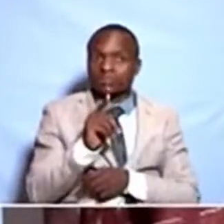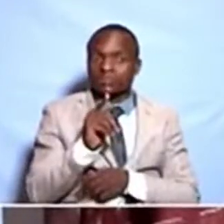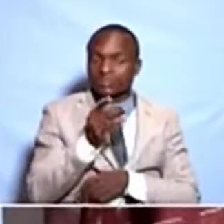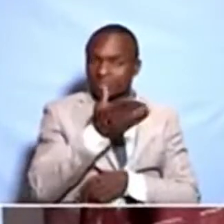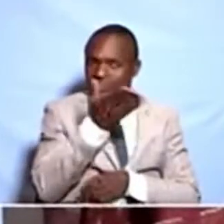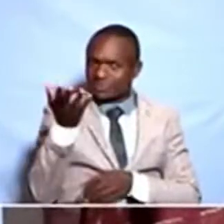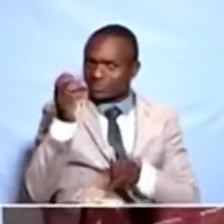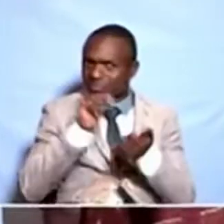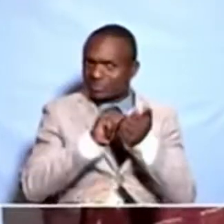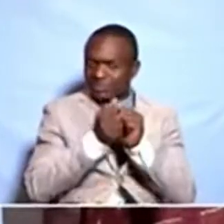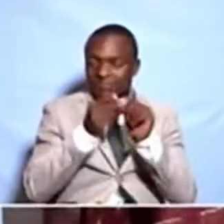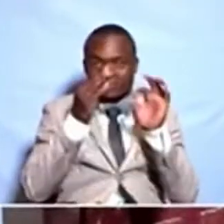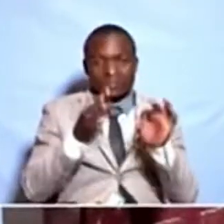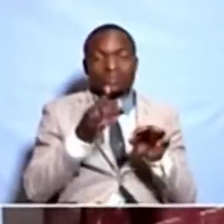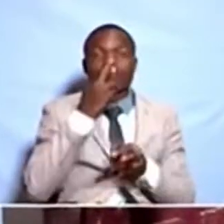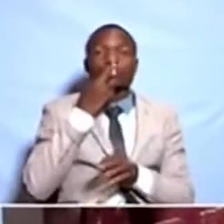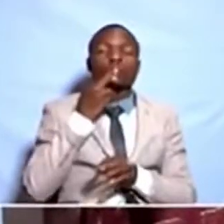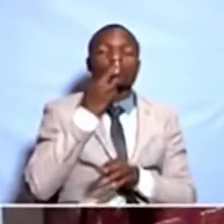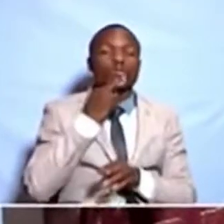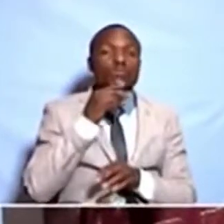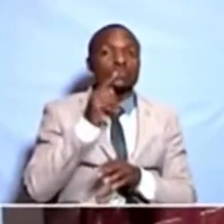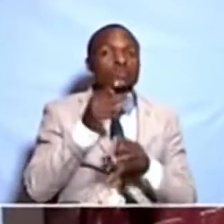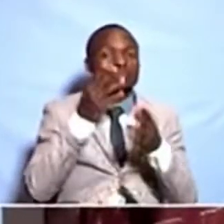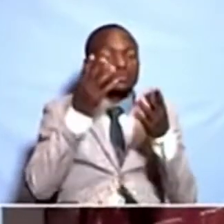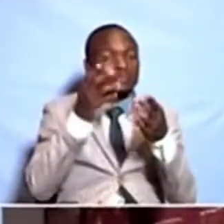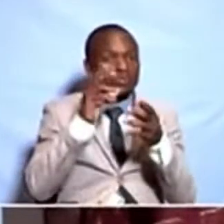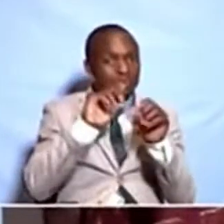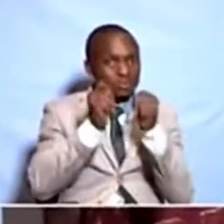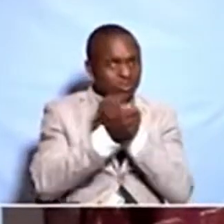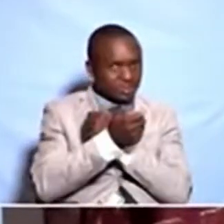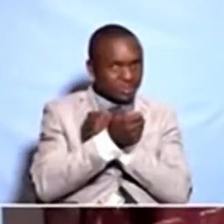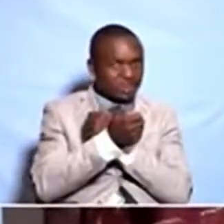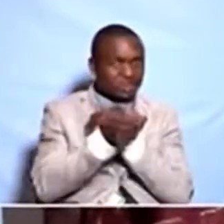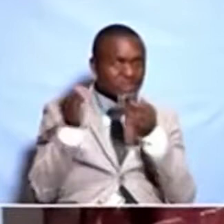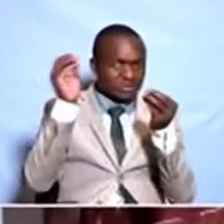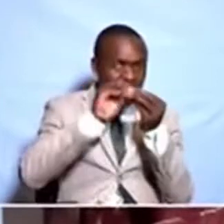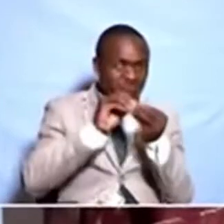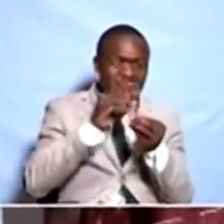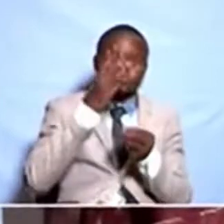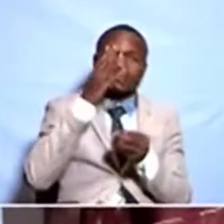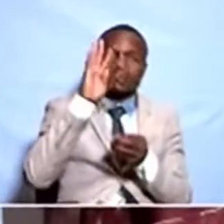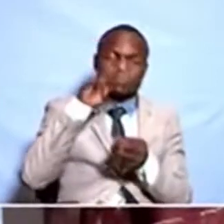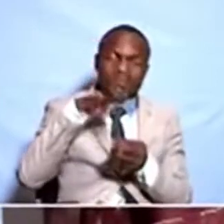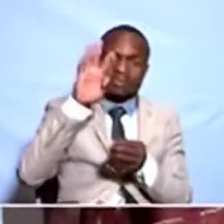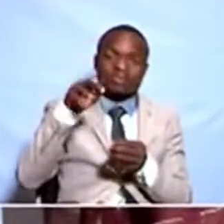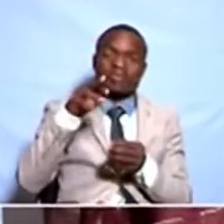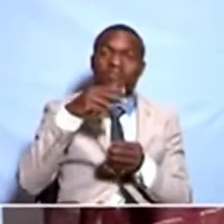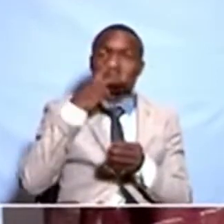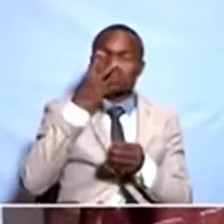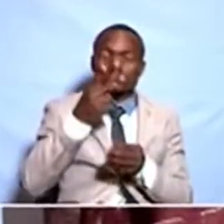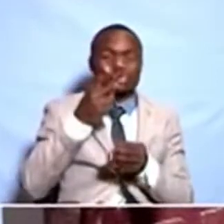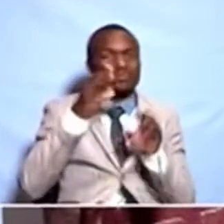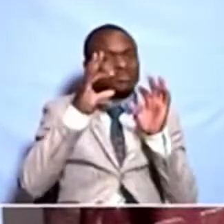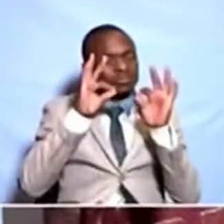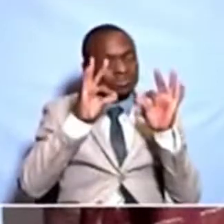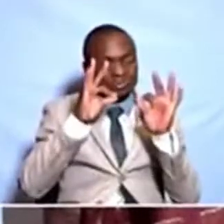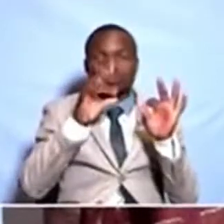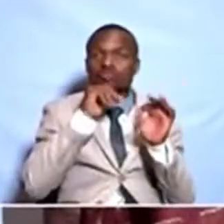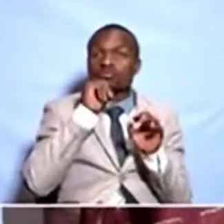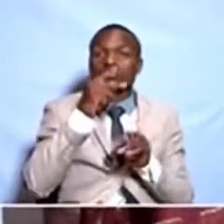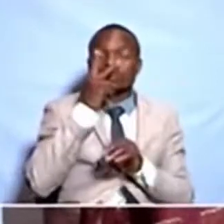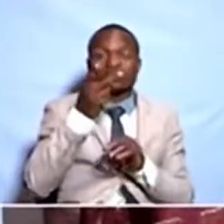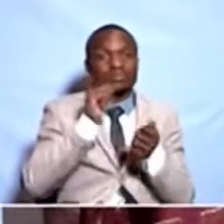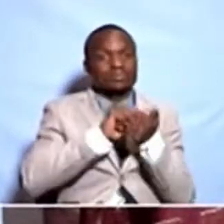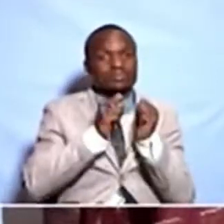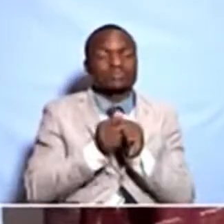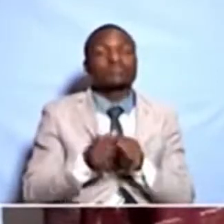if it is ready and you make some touch up on ready to just make it look good. I don't see any problem with that. All